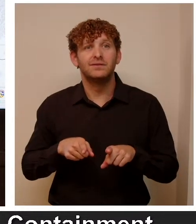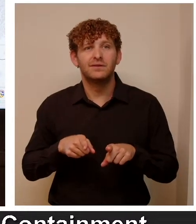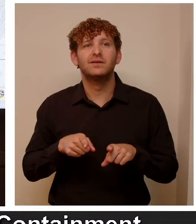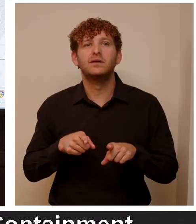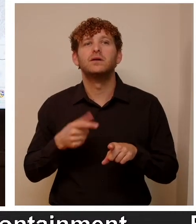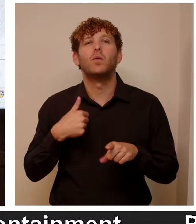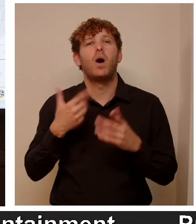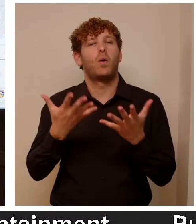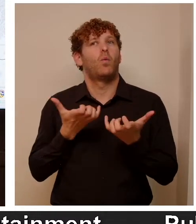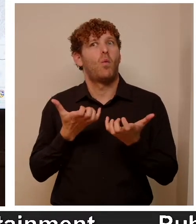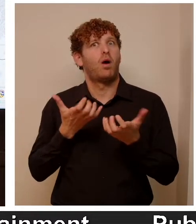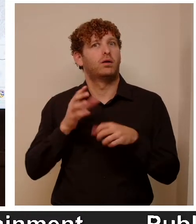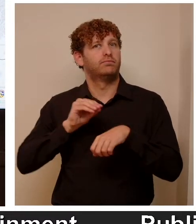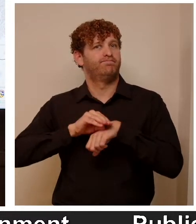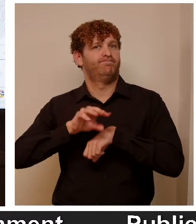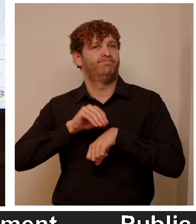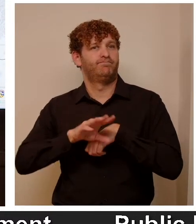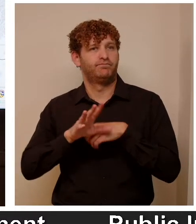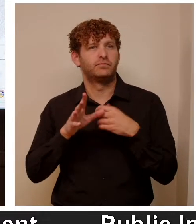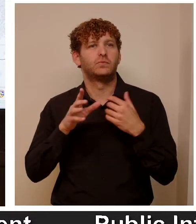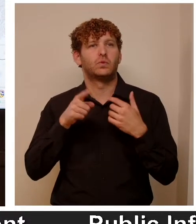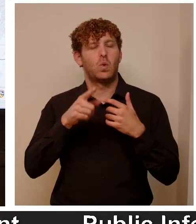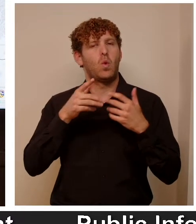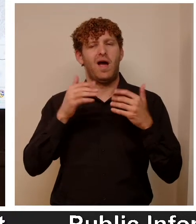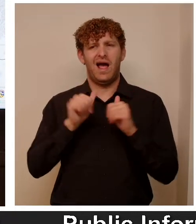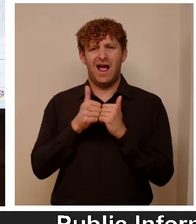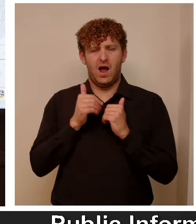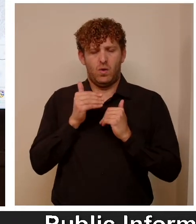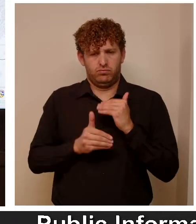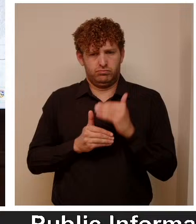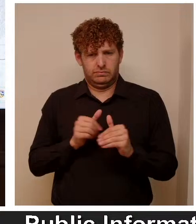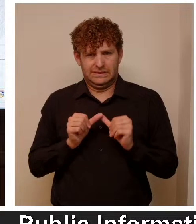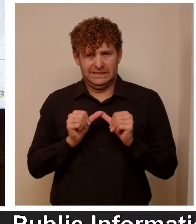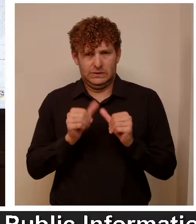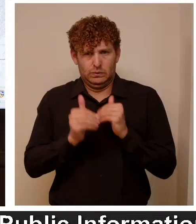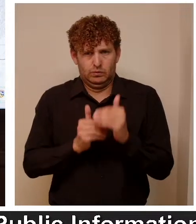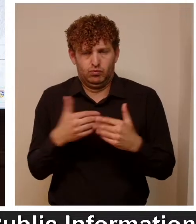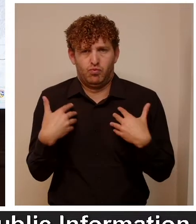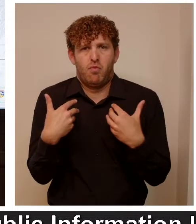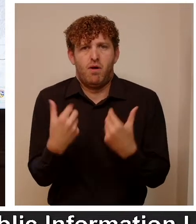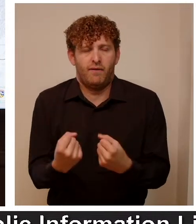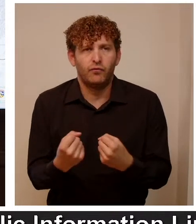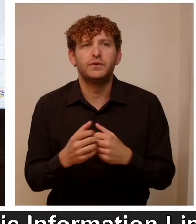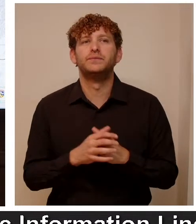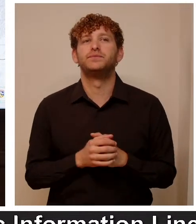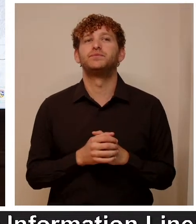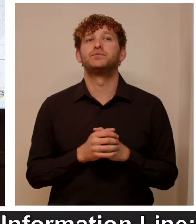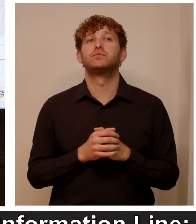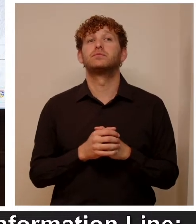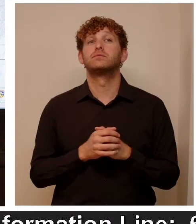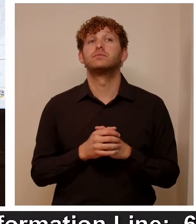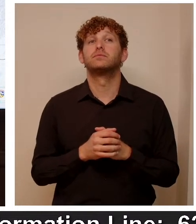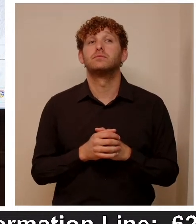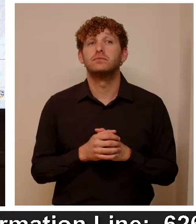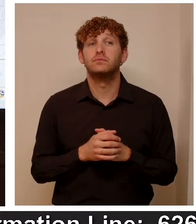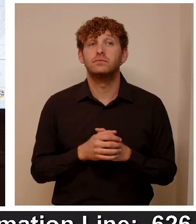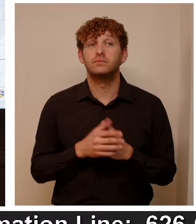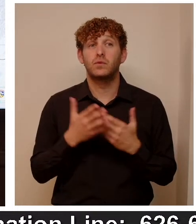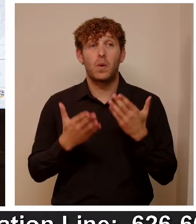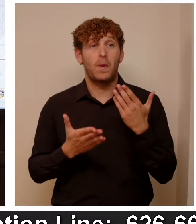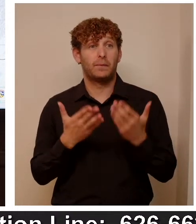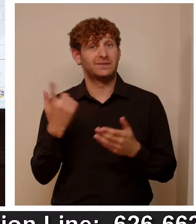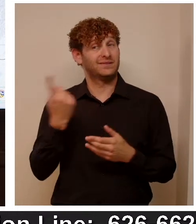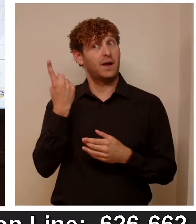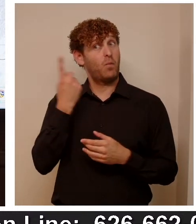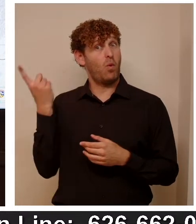about as you continue your process for recovery. Number one, just know criminals may claim that they work for FEMA or